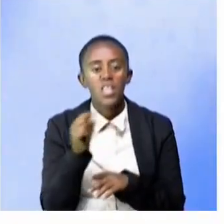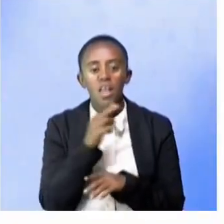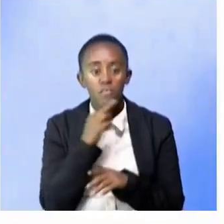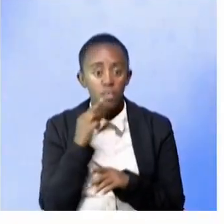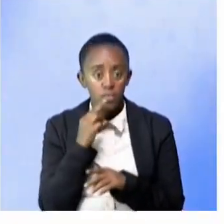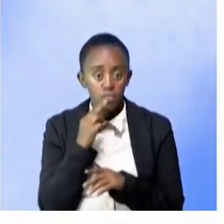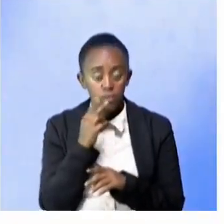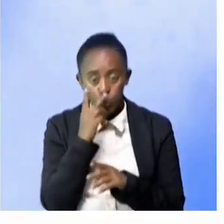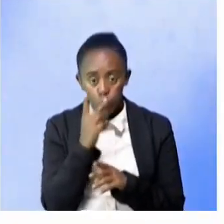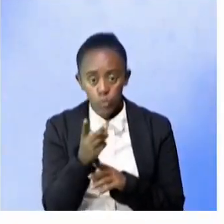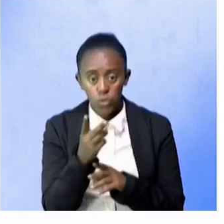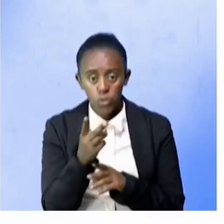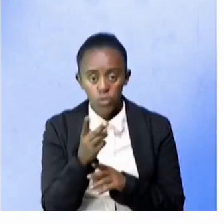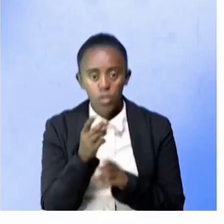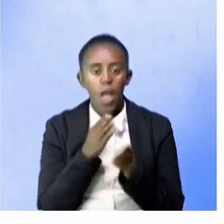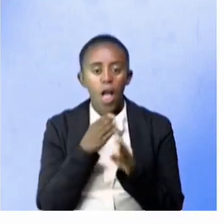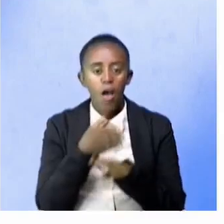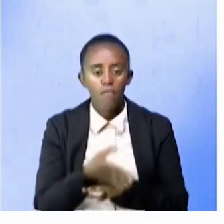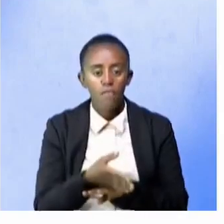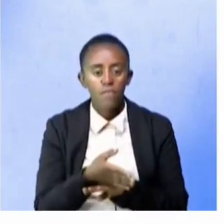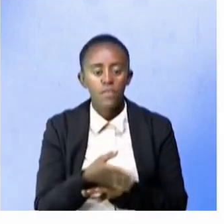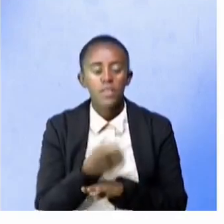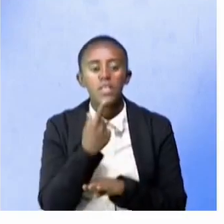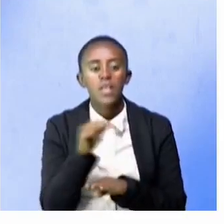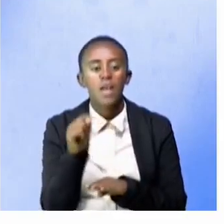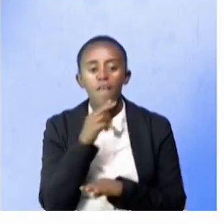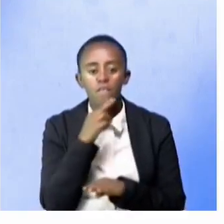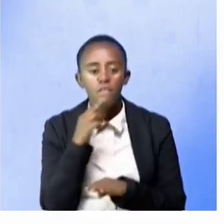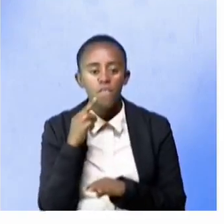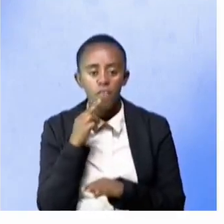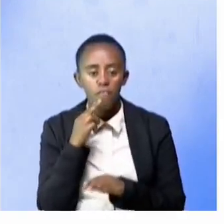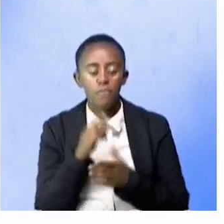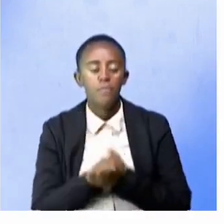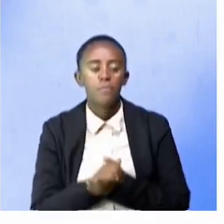see? After the verb.